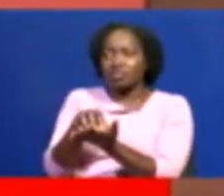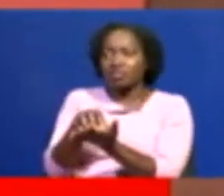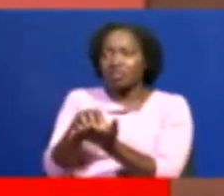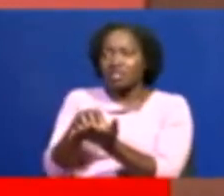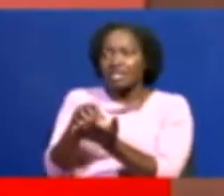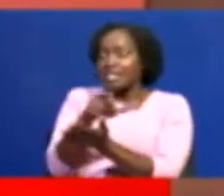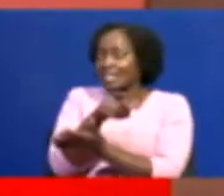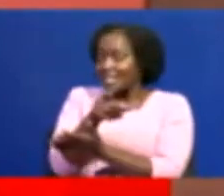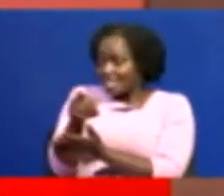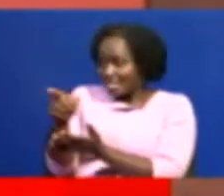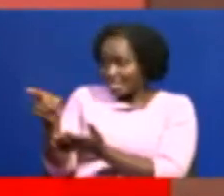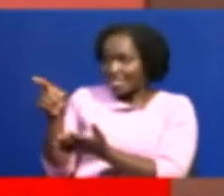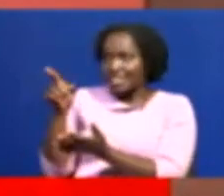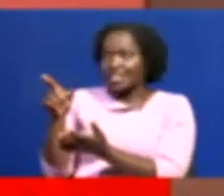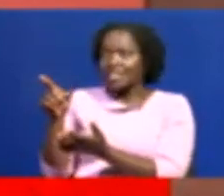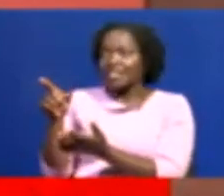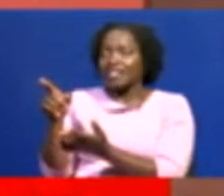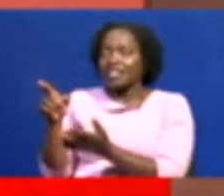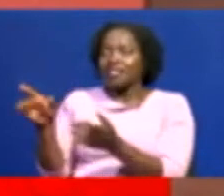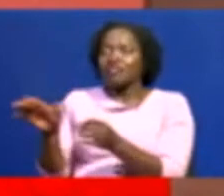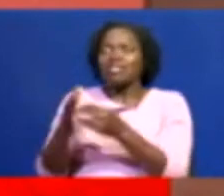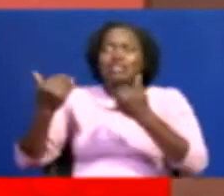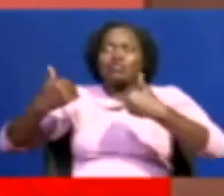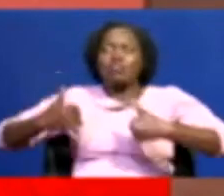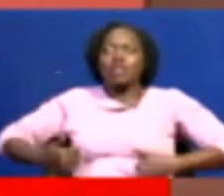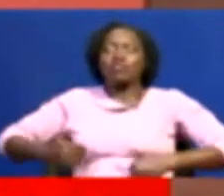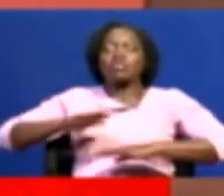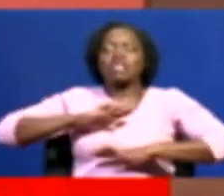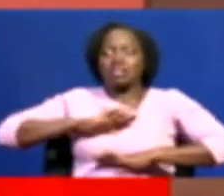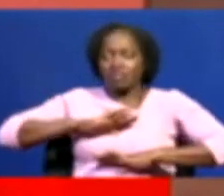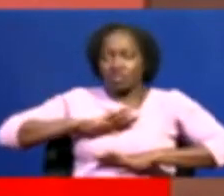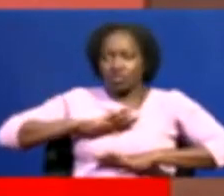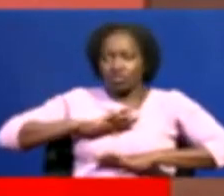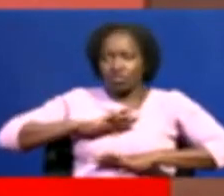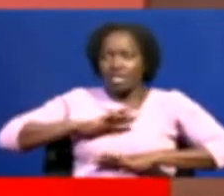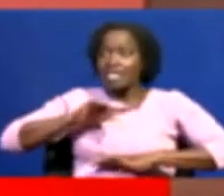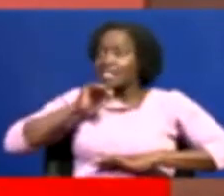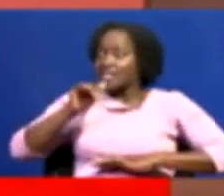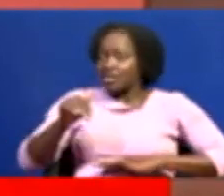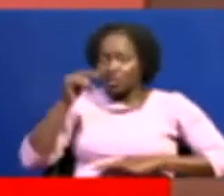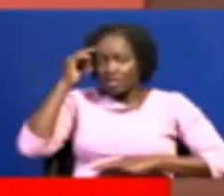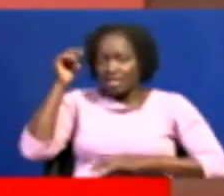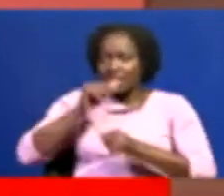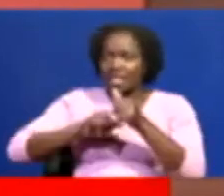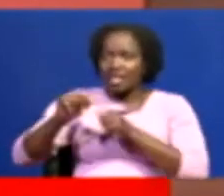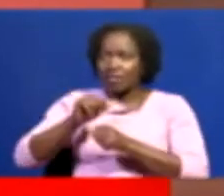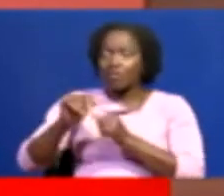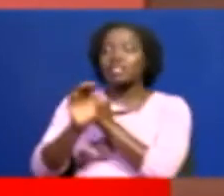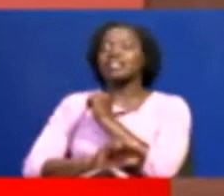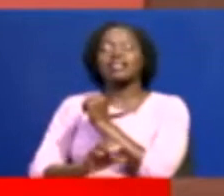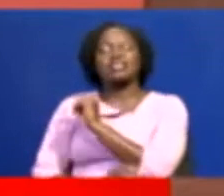They are totally into personal gratification. They are not actually thinking about the